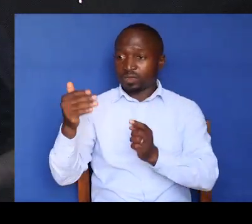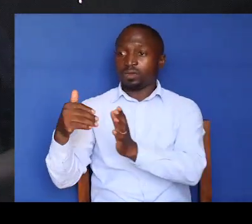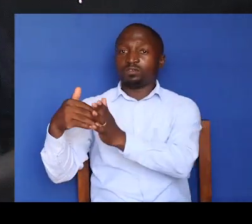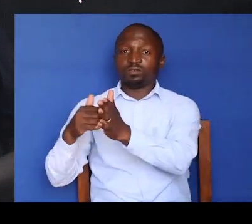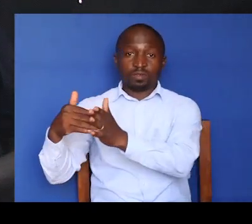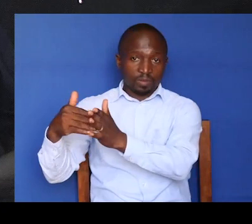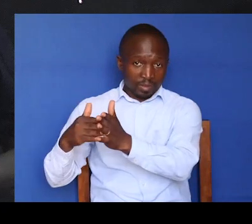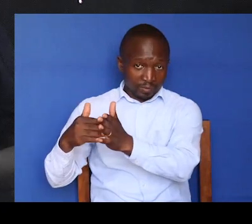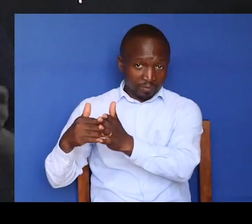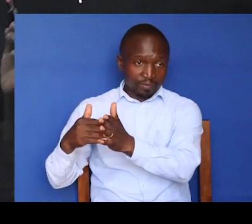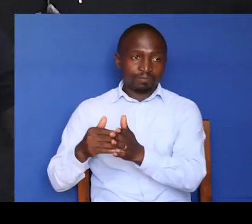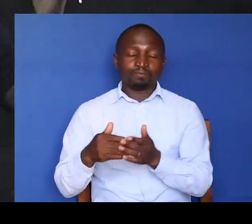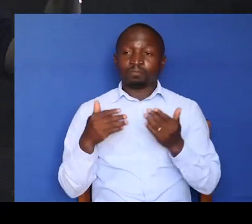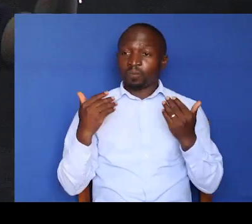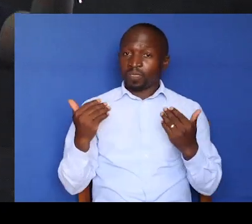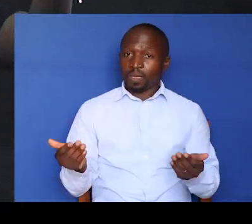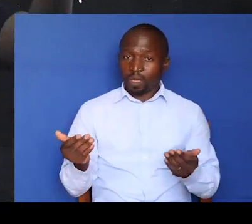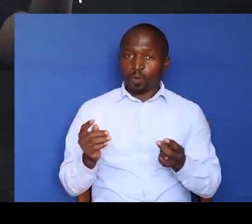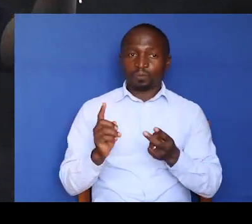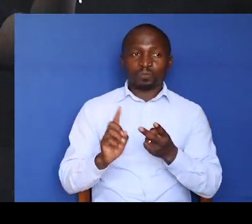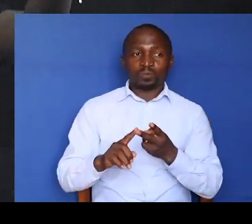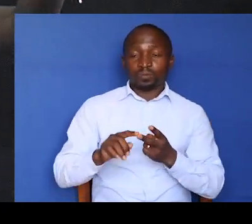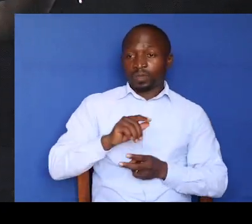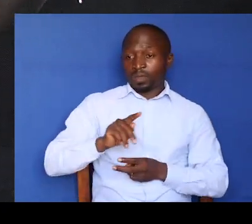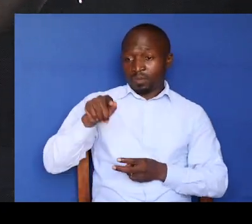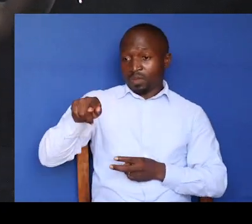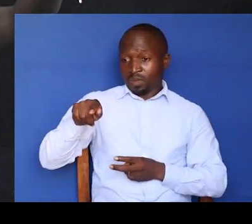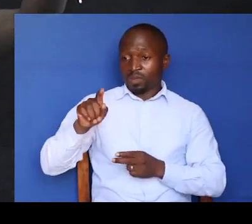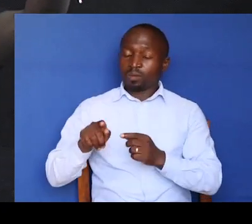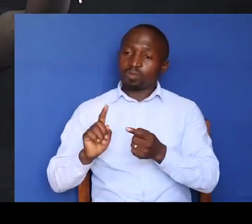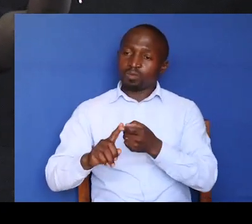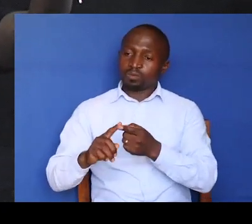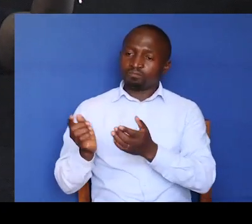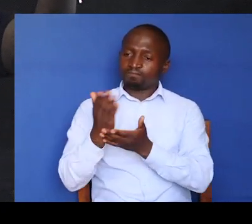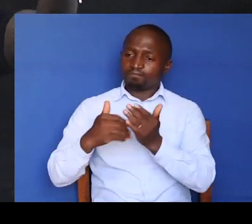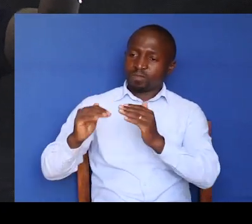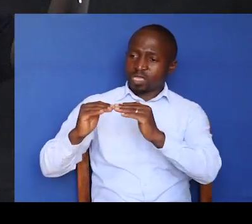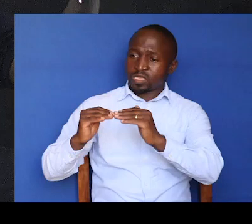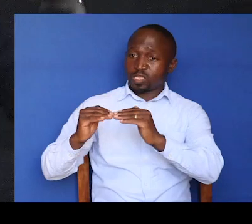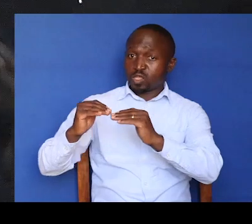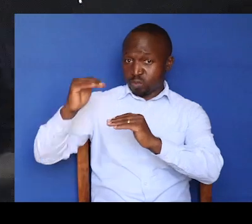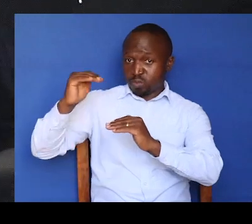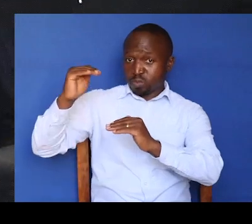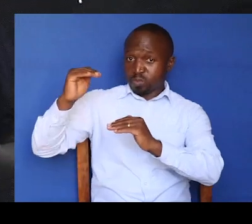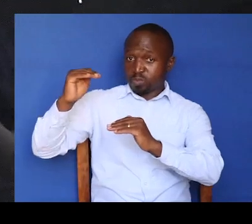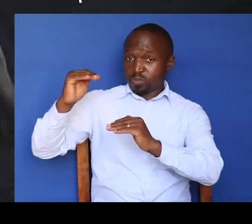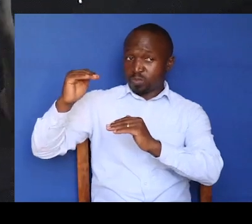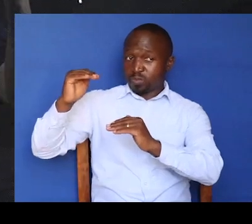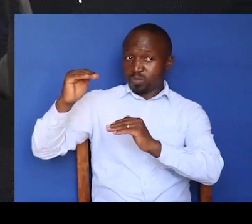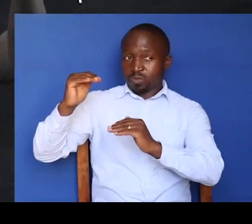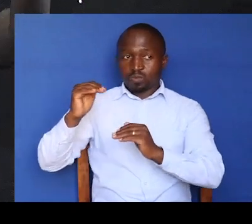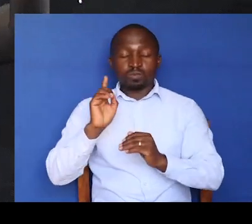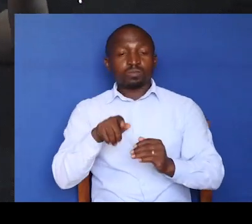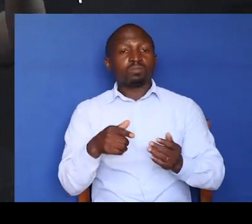powerful. Now, if this is in higher level of catchment area,